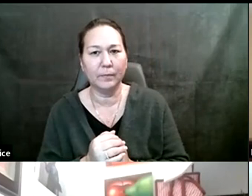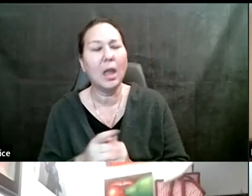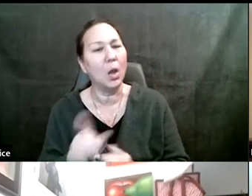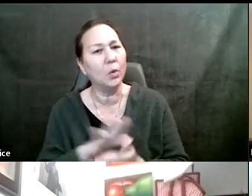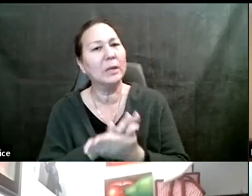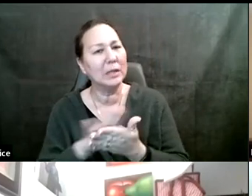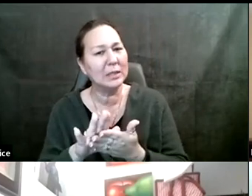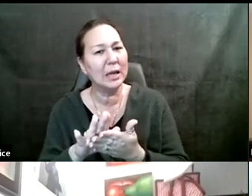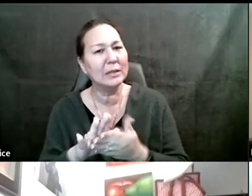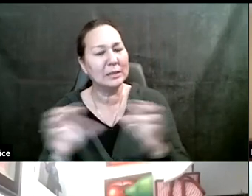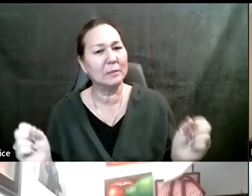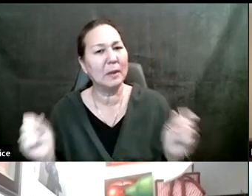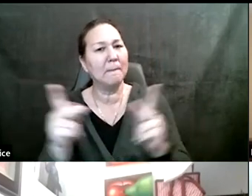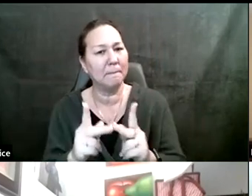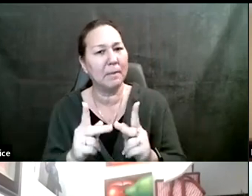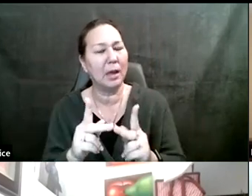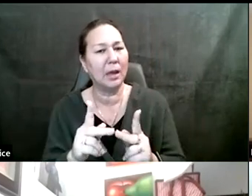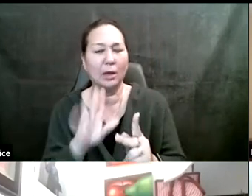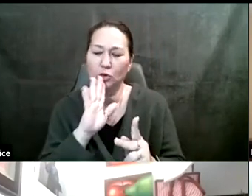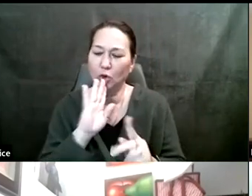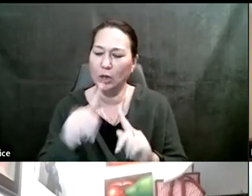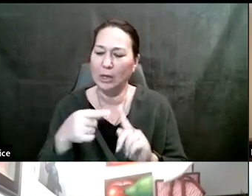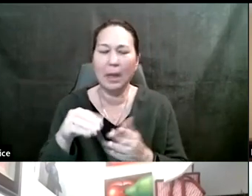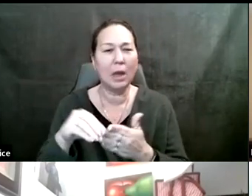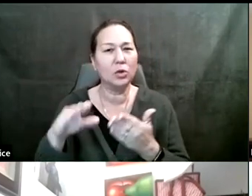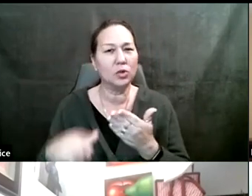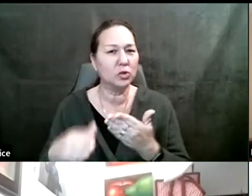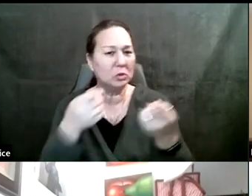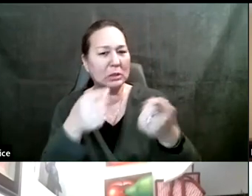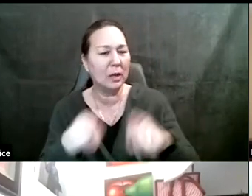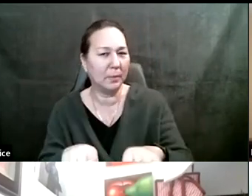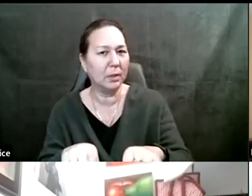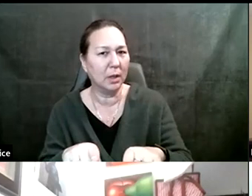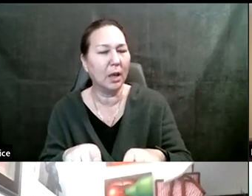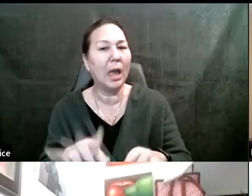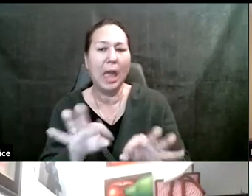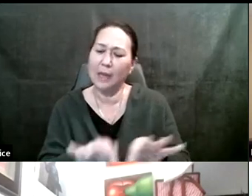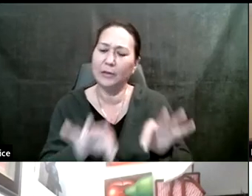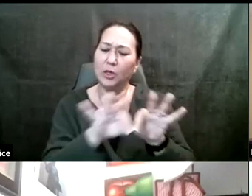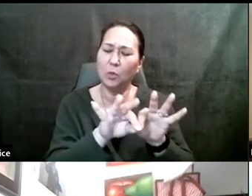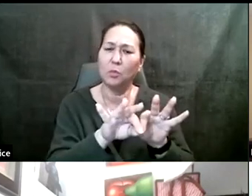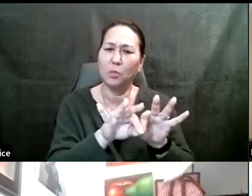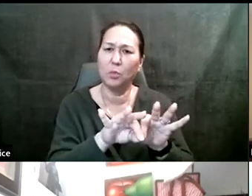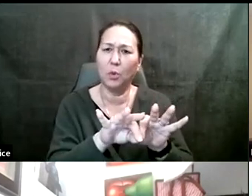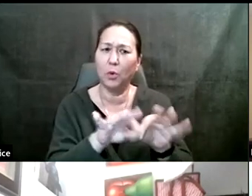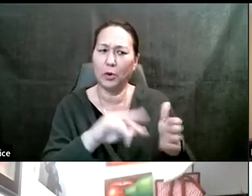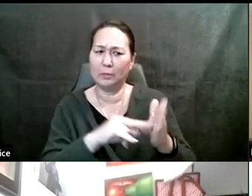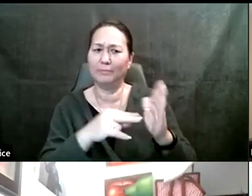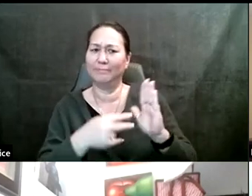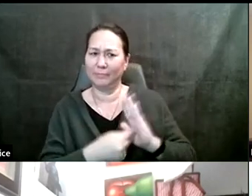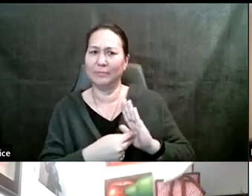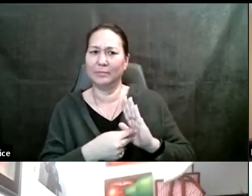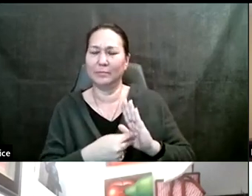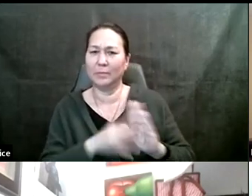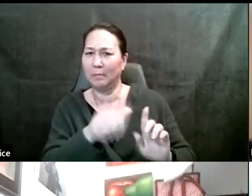back talking about student outcomes or more importantly some of the key determinants of student outcomes we